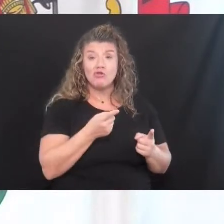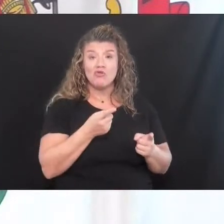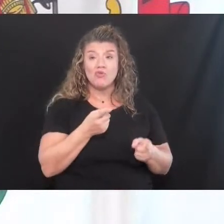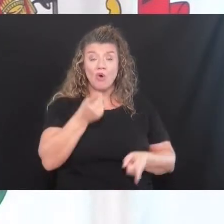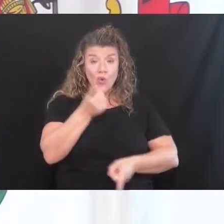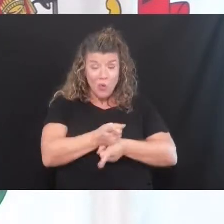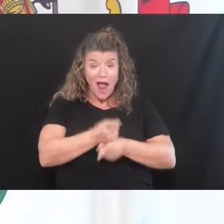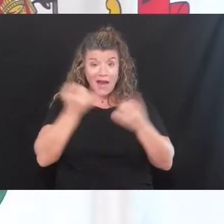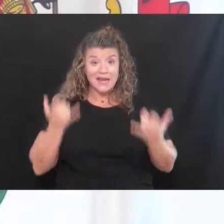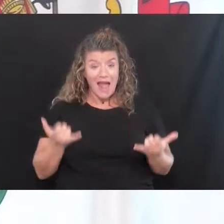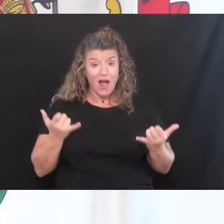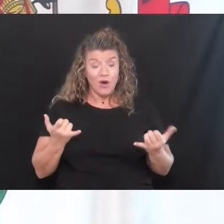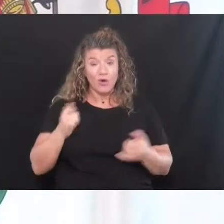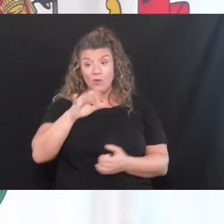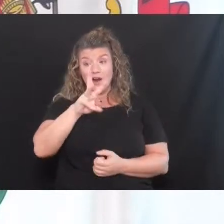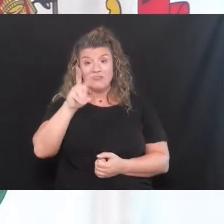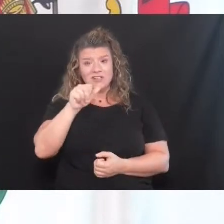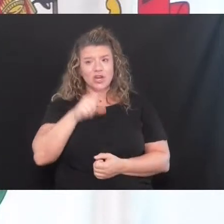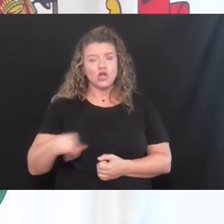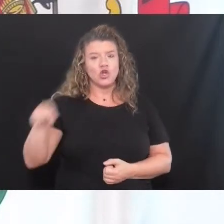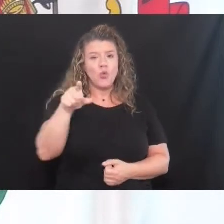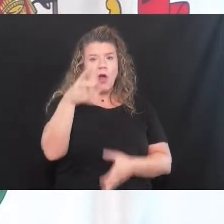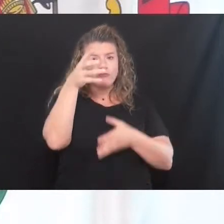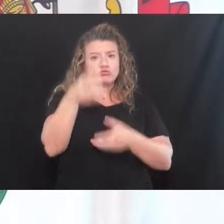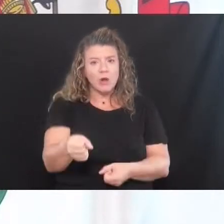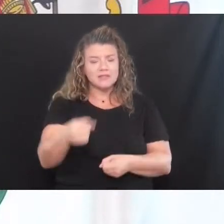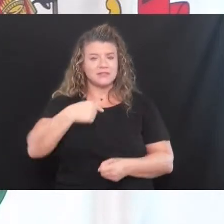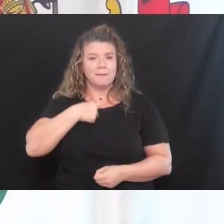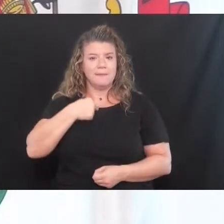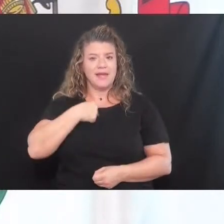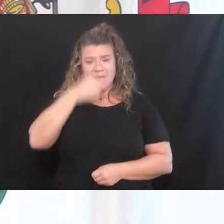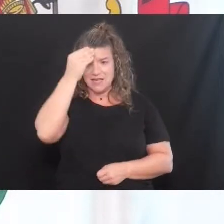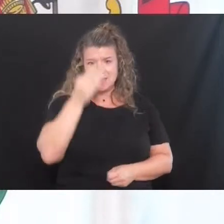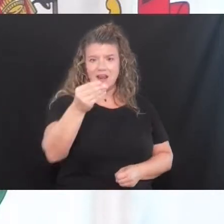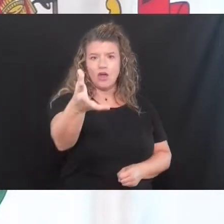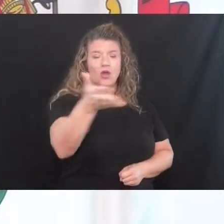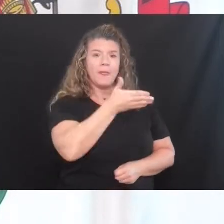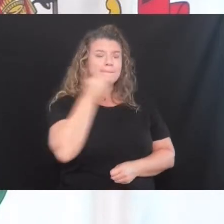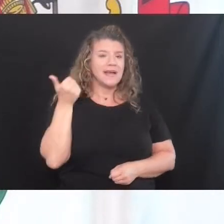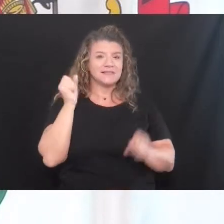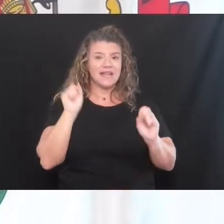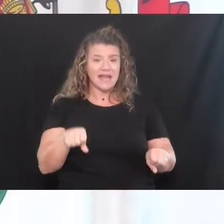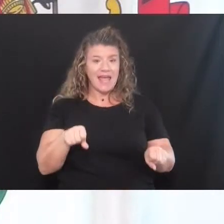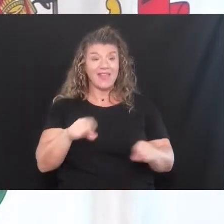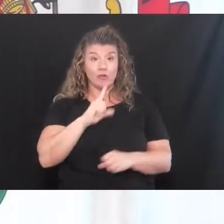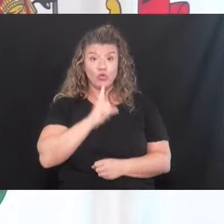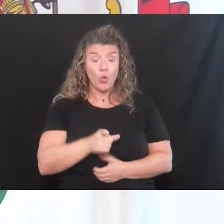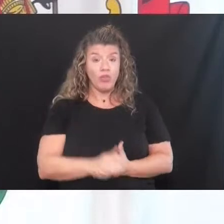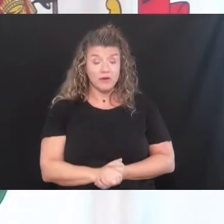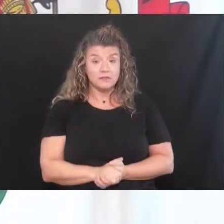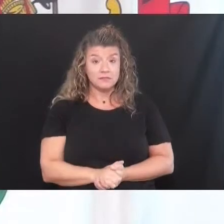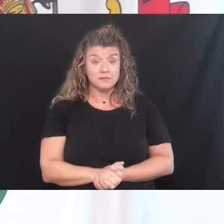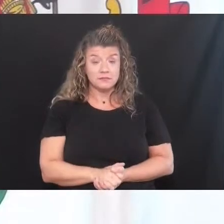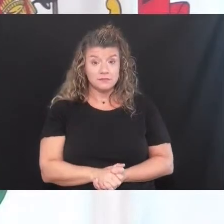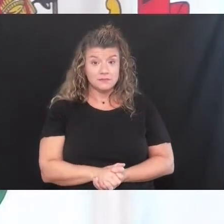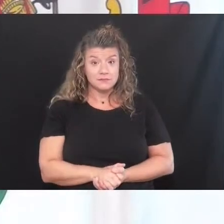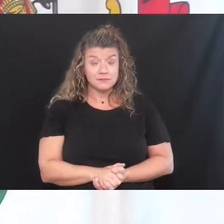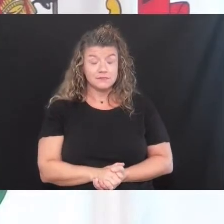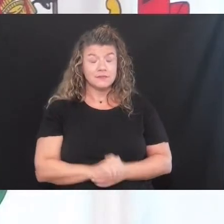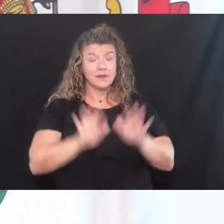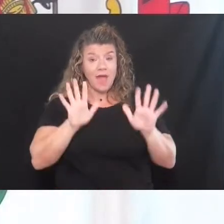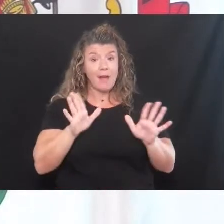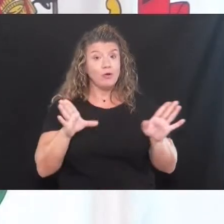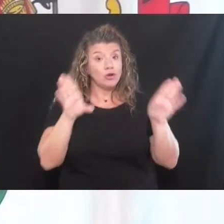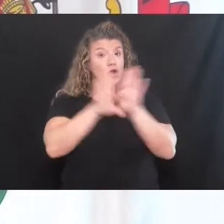right now, West Virginia, you've trusted me to tell you as best I possibly can the truth. Now, I want to just end with